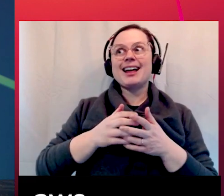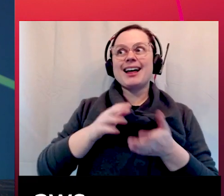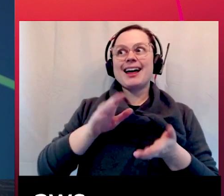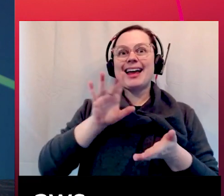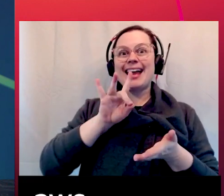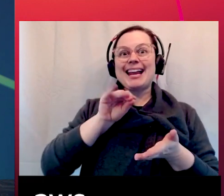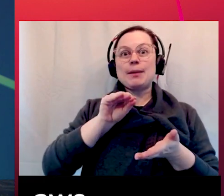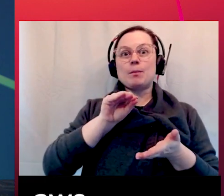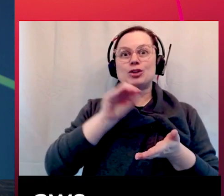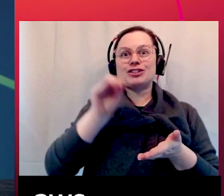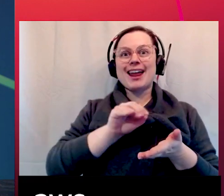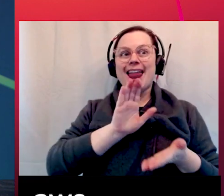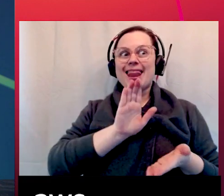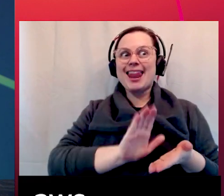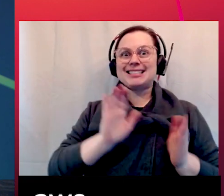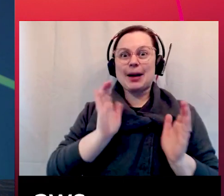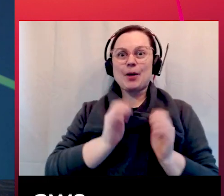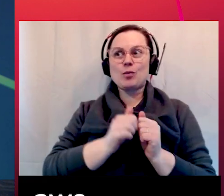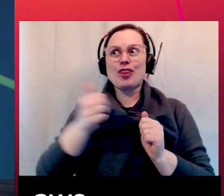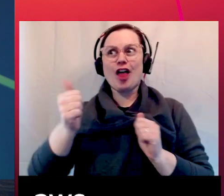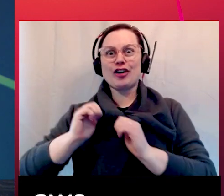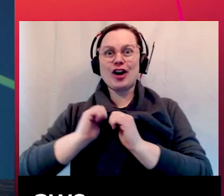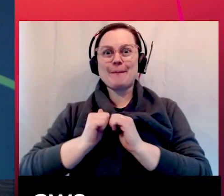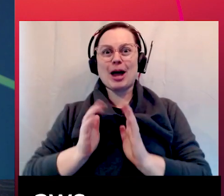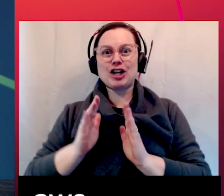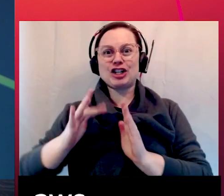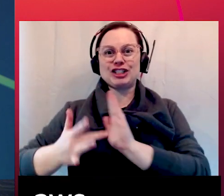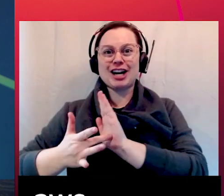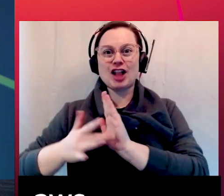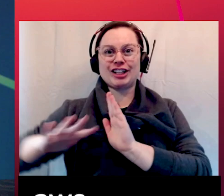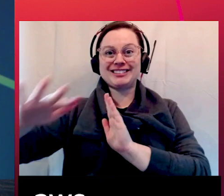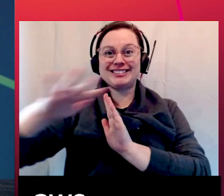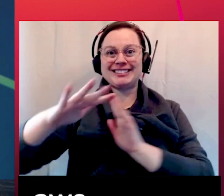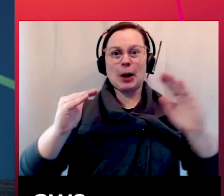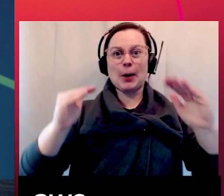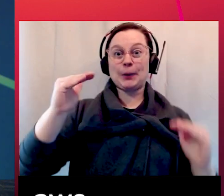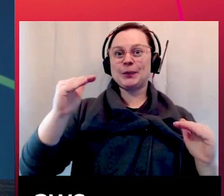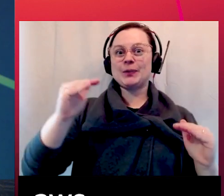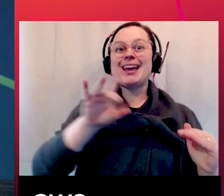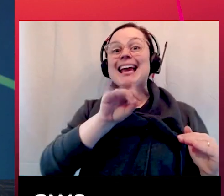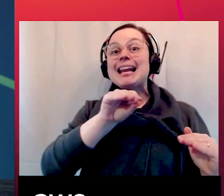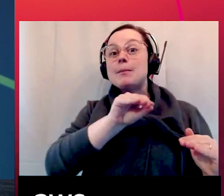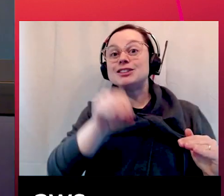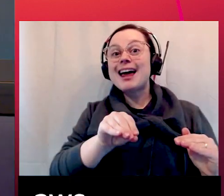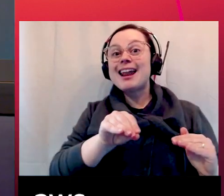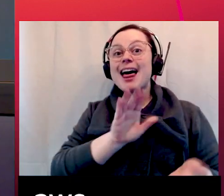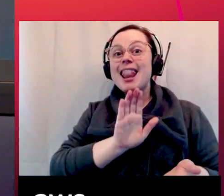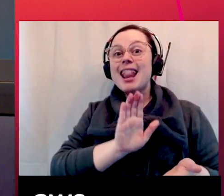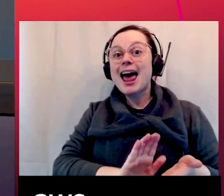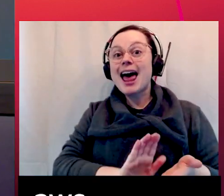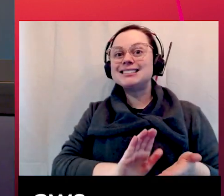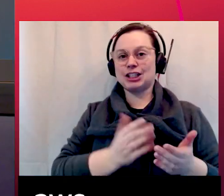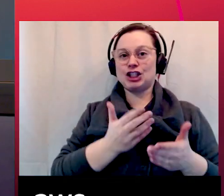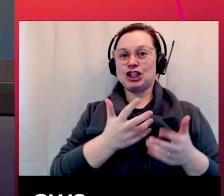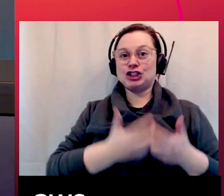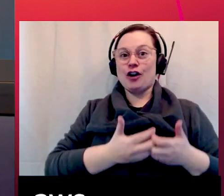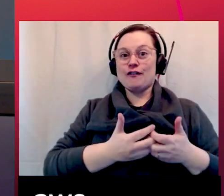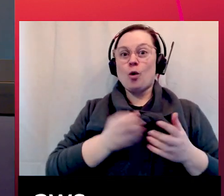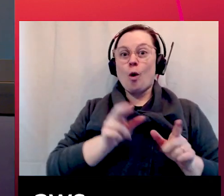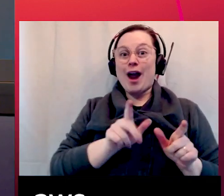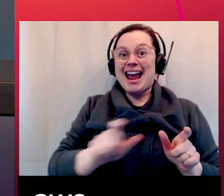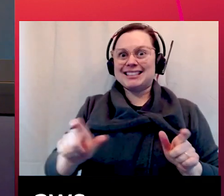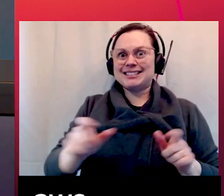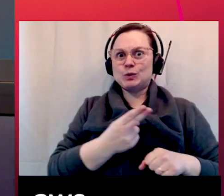other competing kind of technologies that are out there. Right. So let me say that again, 80% less server footprint or instance footprint. that is